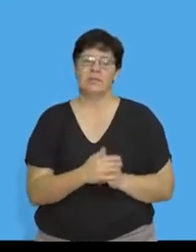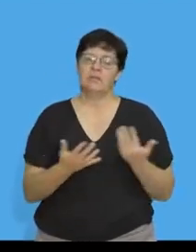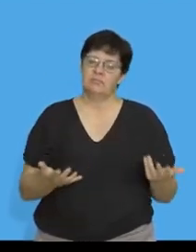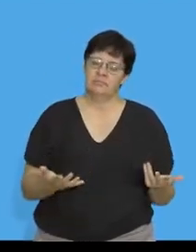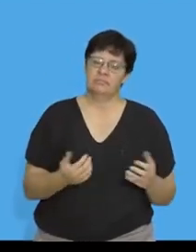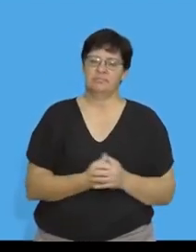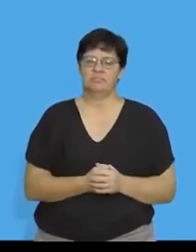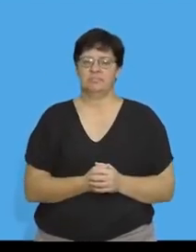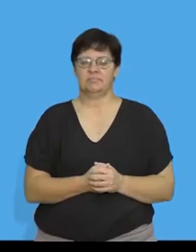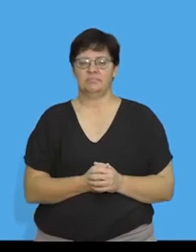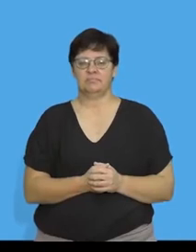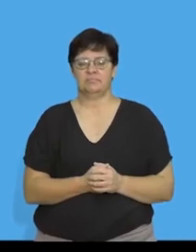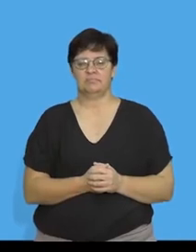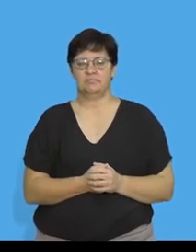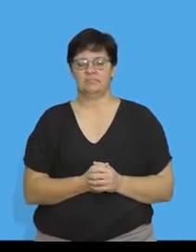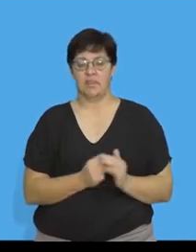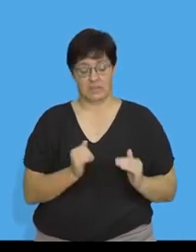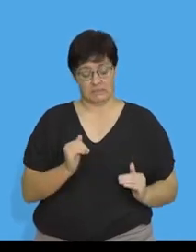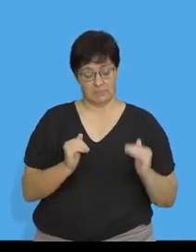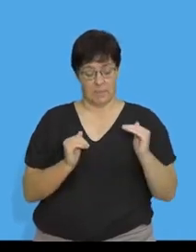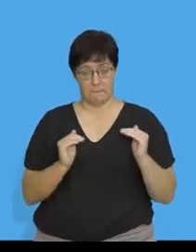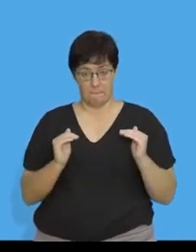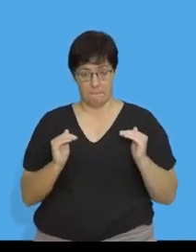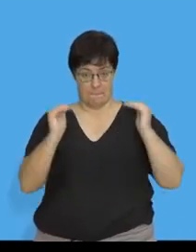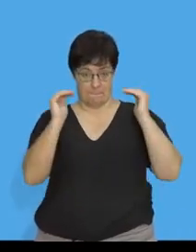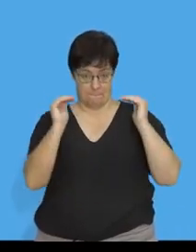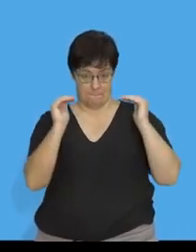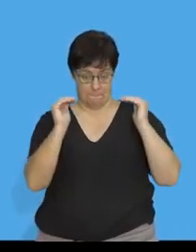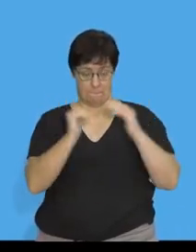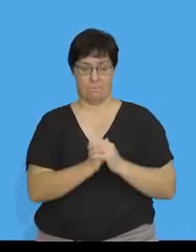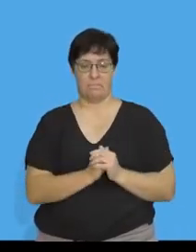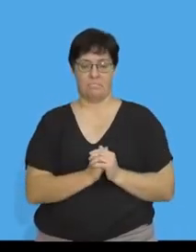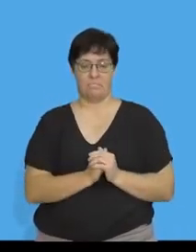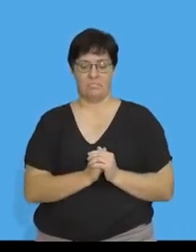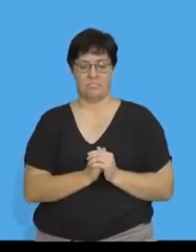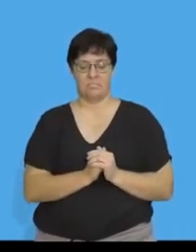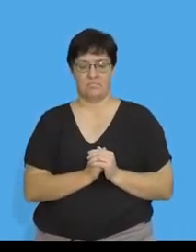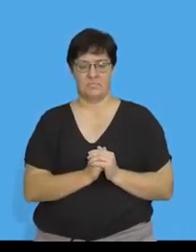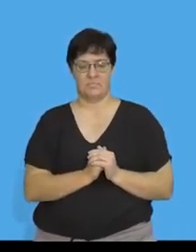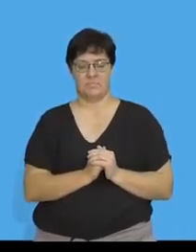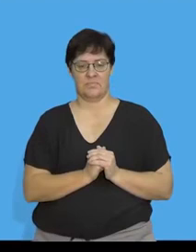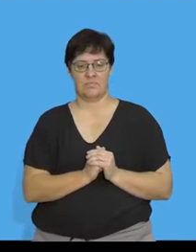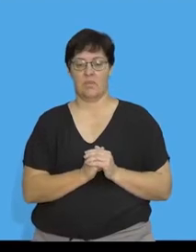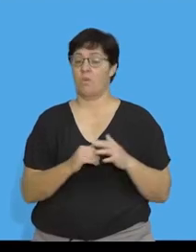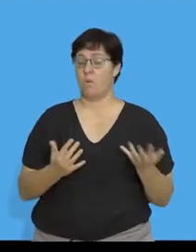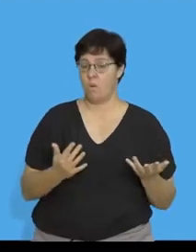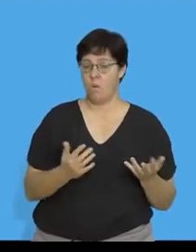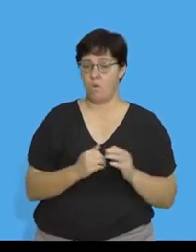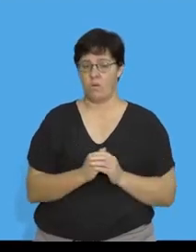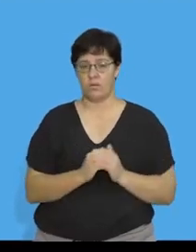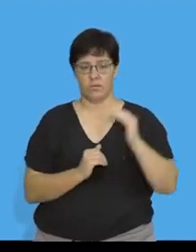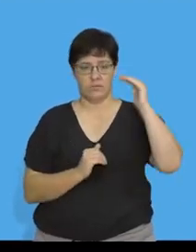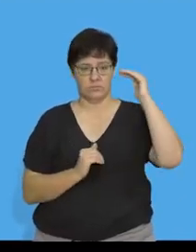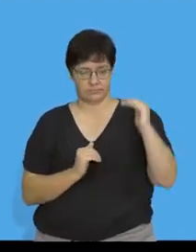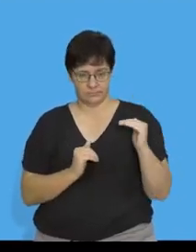were directly proportional, we could actually just say force is directly proportional to the extension.